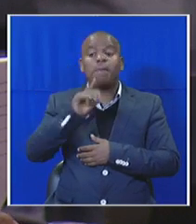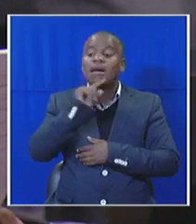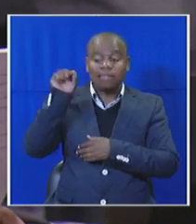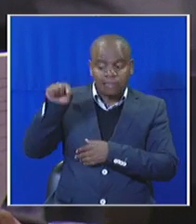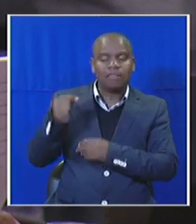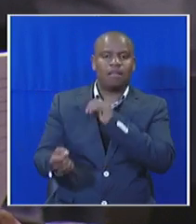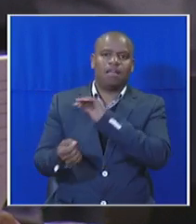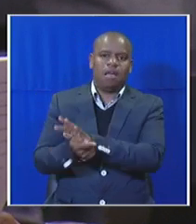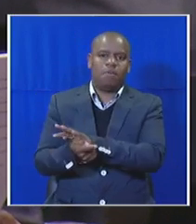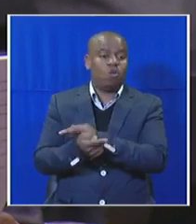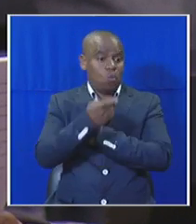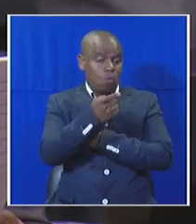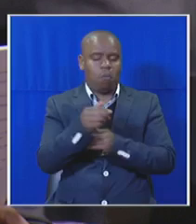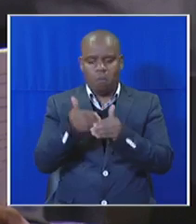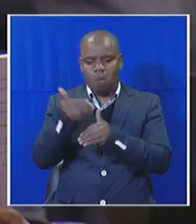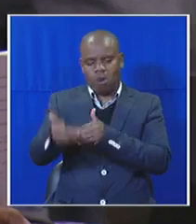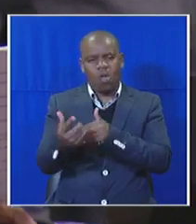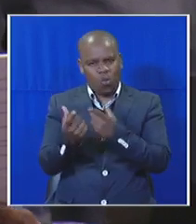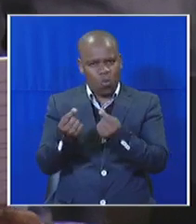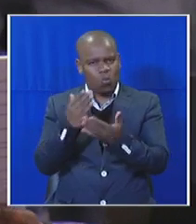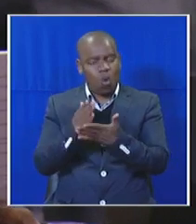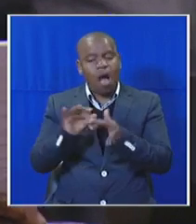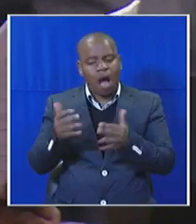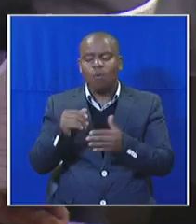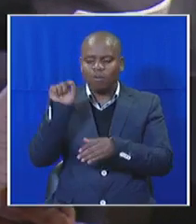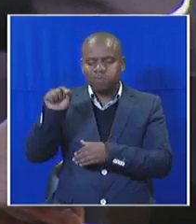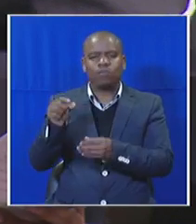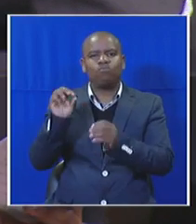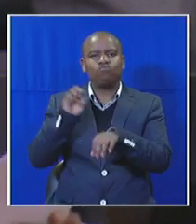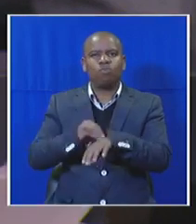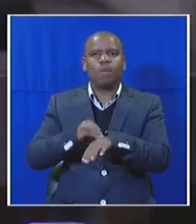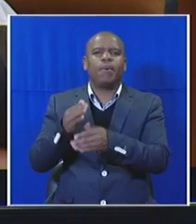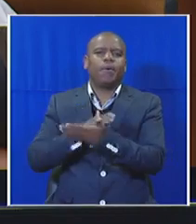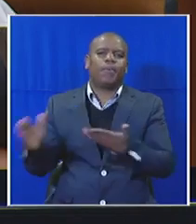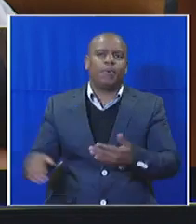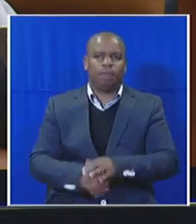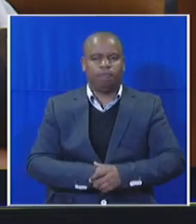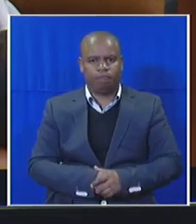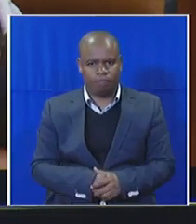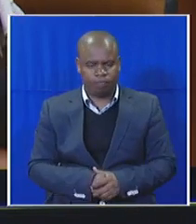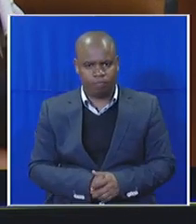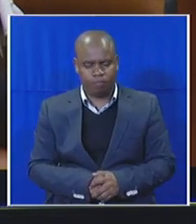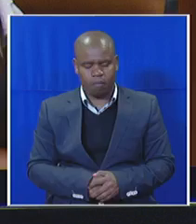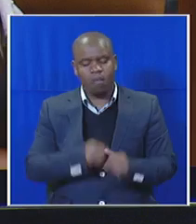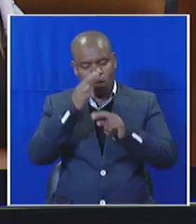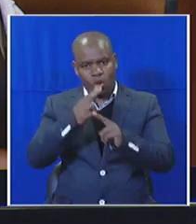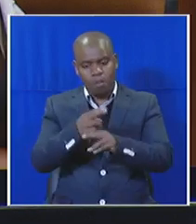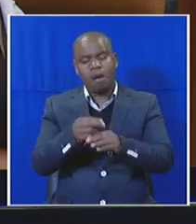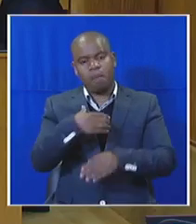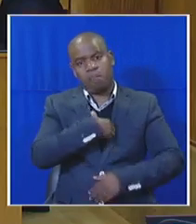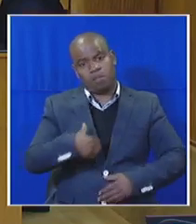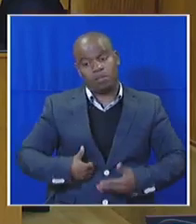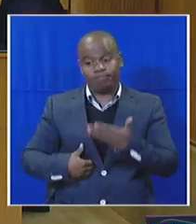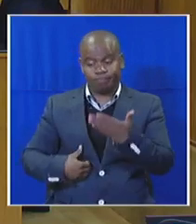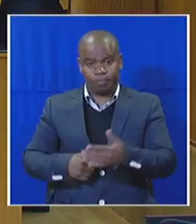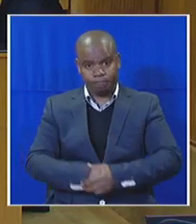What specific steps have you got to obviate this? That's my question. Thank you. The Honorable the President. Thank you,